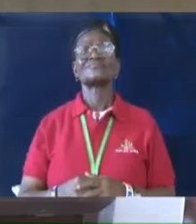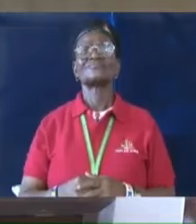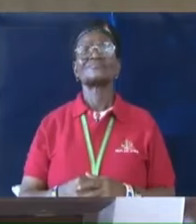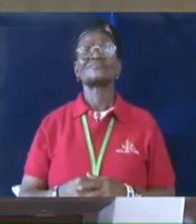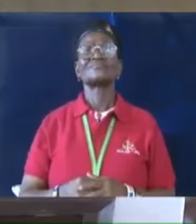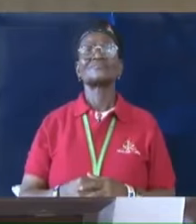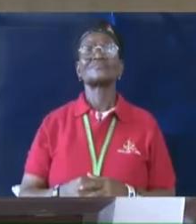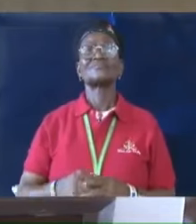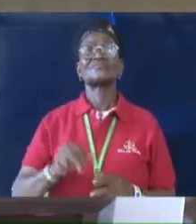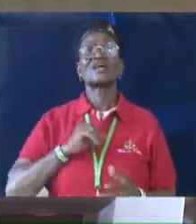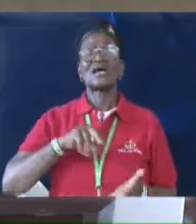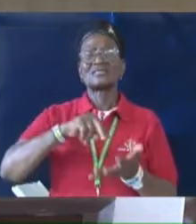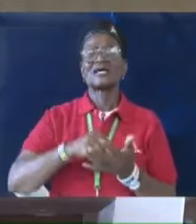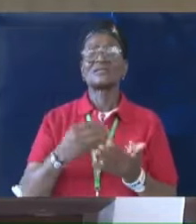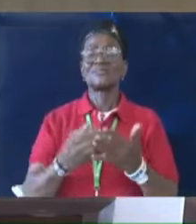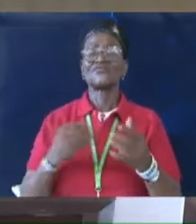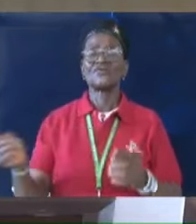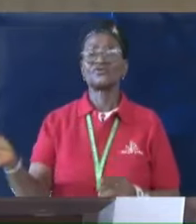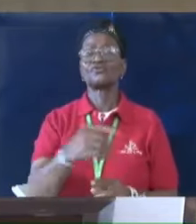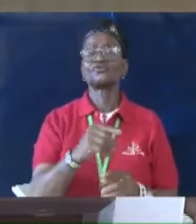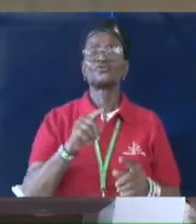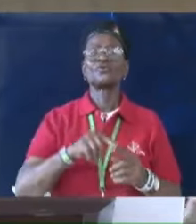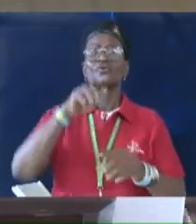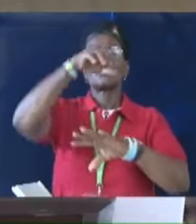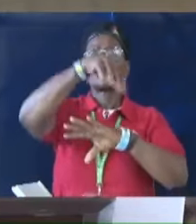I stand before you tonight,